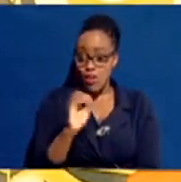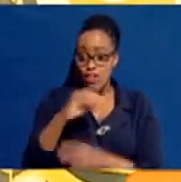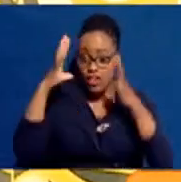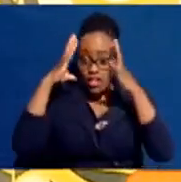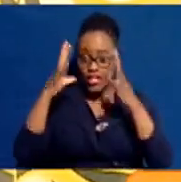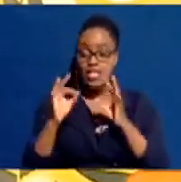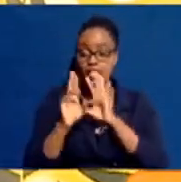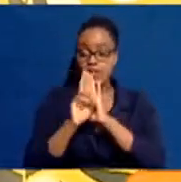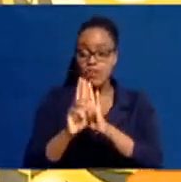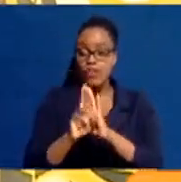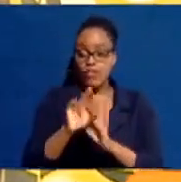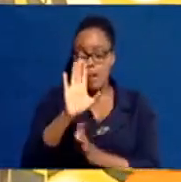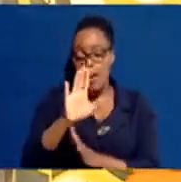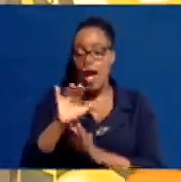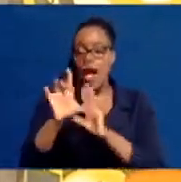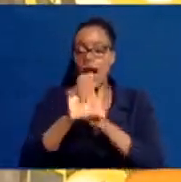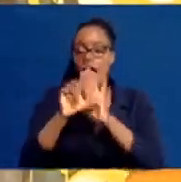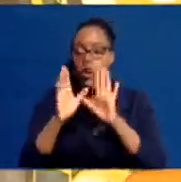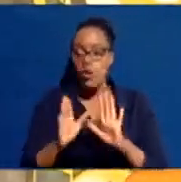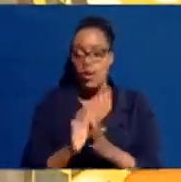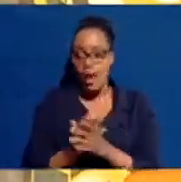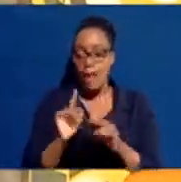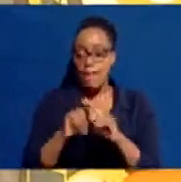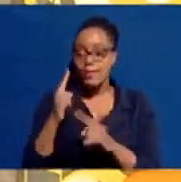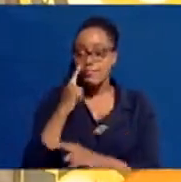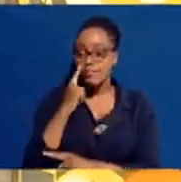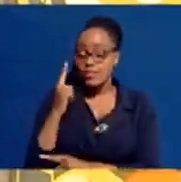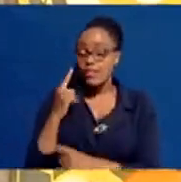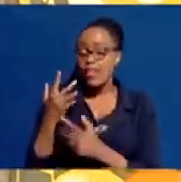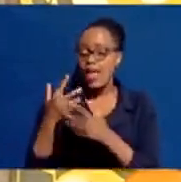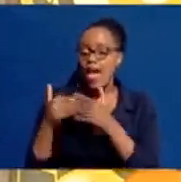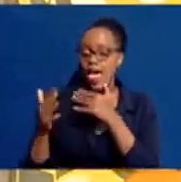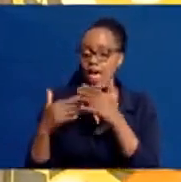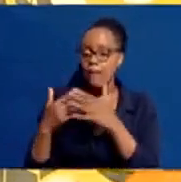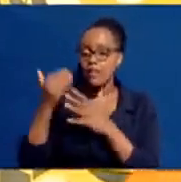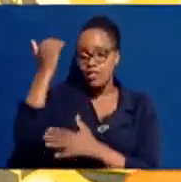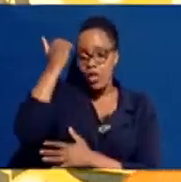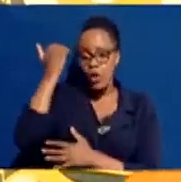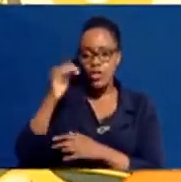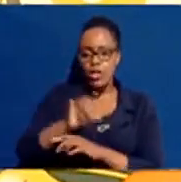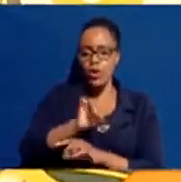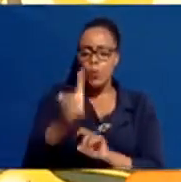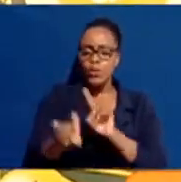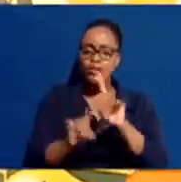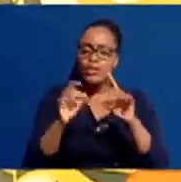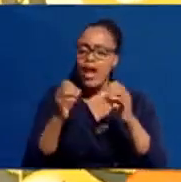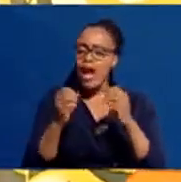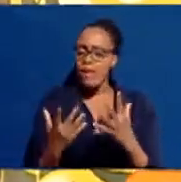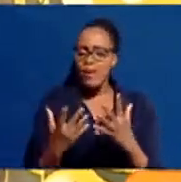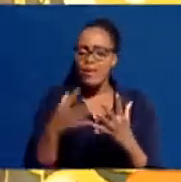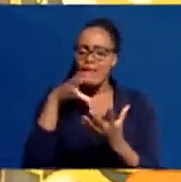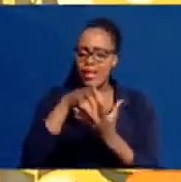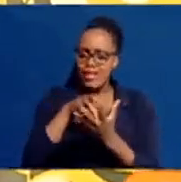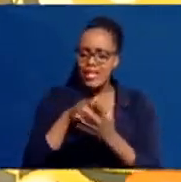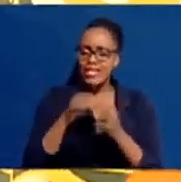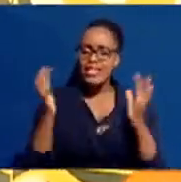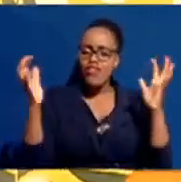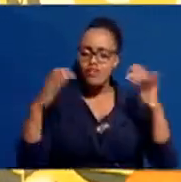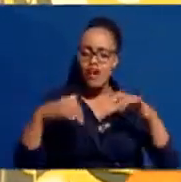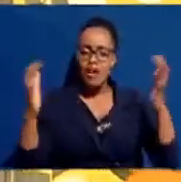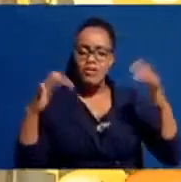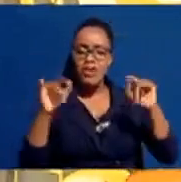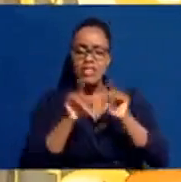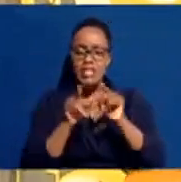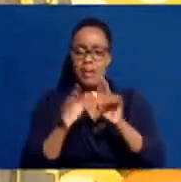to be represented by his counsel. But as the dust remains on the benches, questions linger as to how many more cases will fall in such a